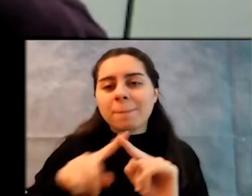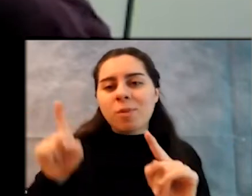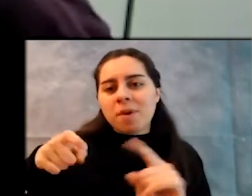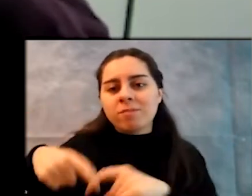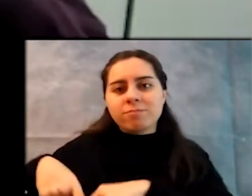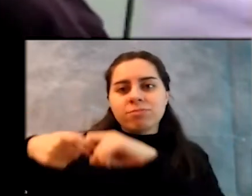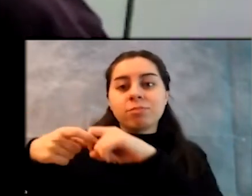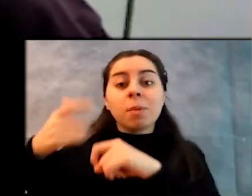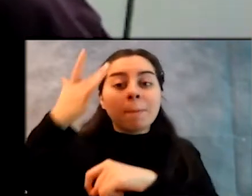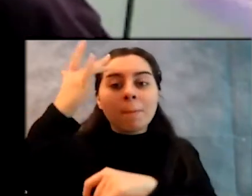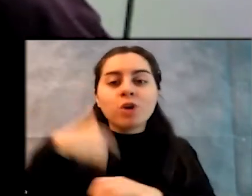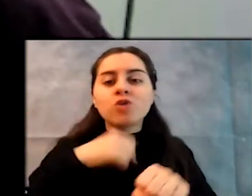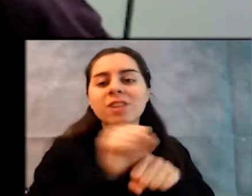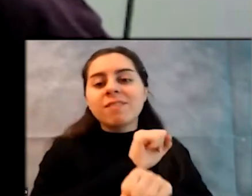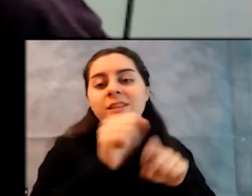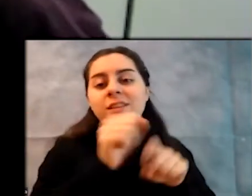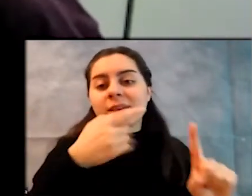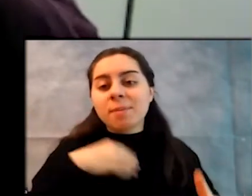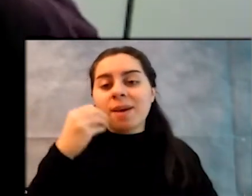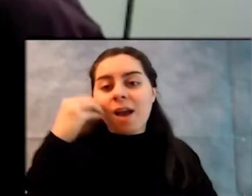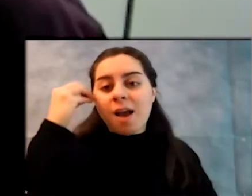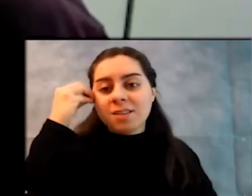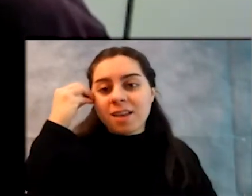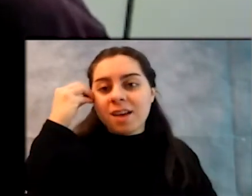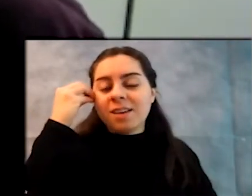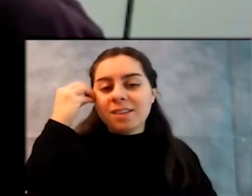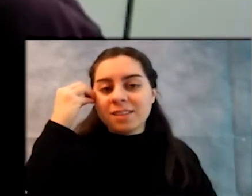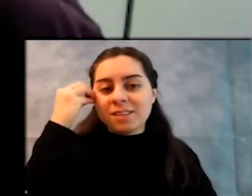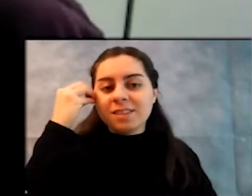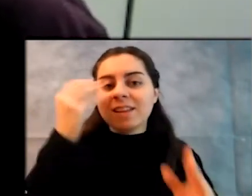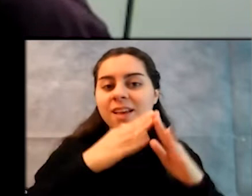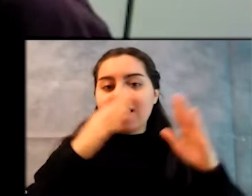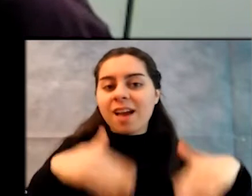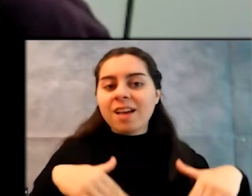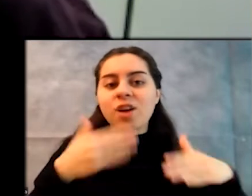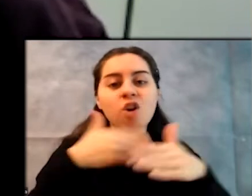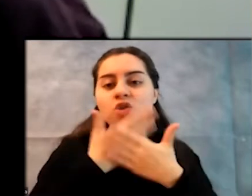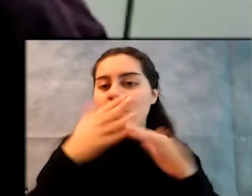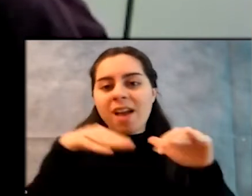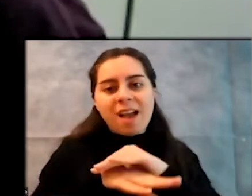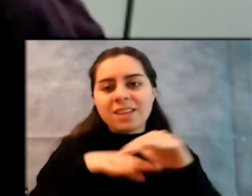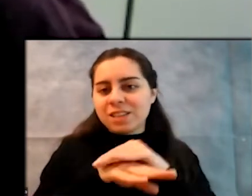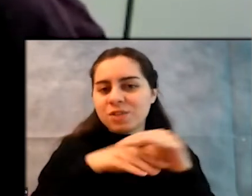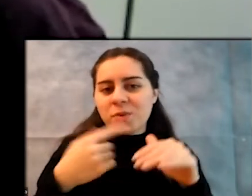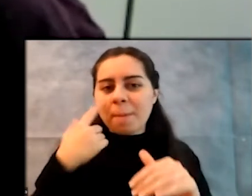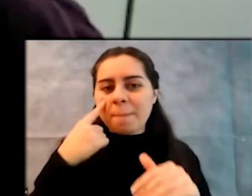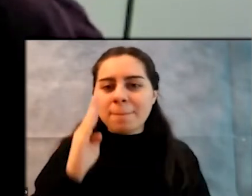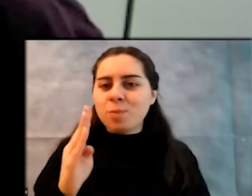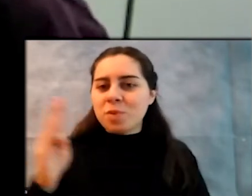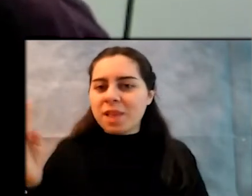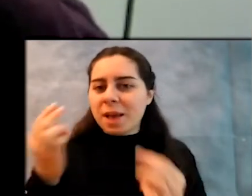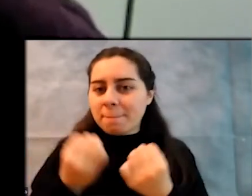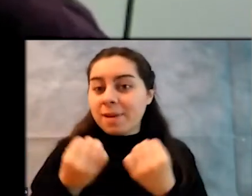and obviously couldn't provide access to library materials. But now that we're back in our library and